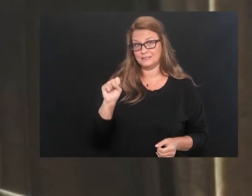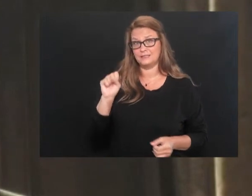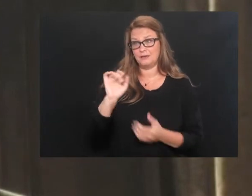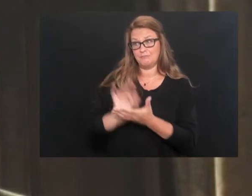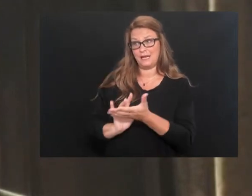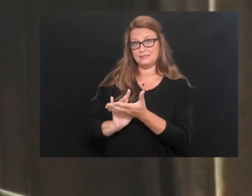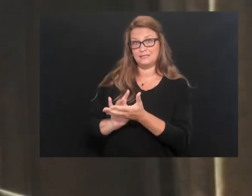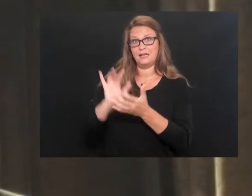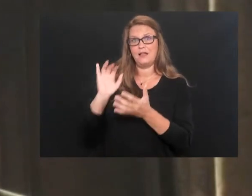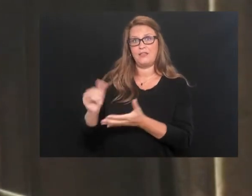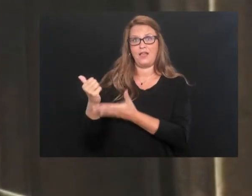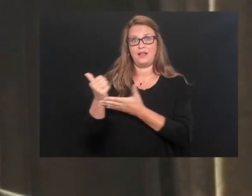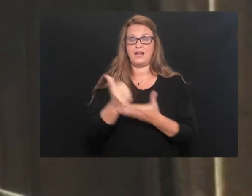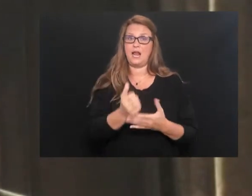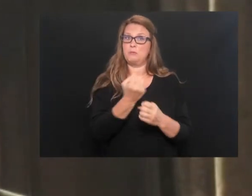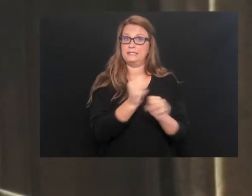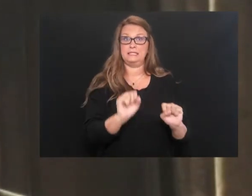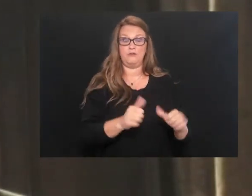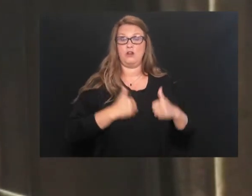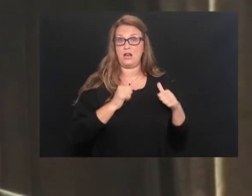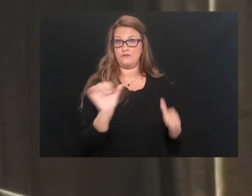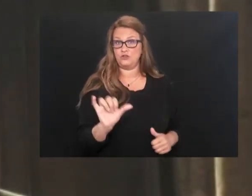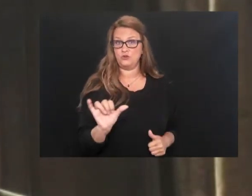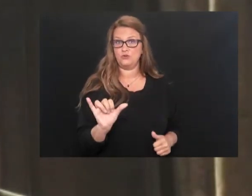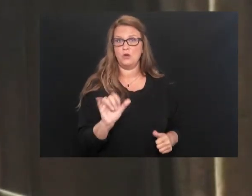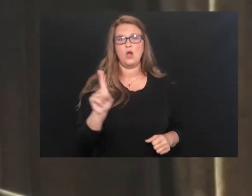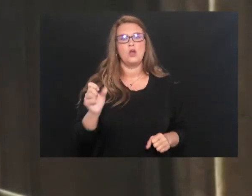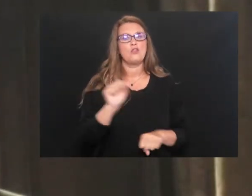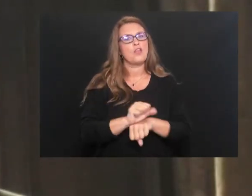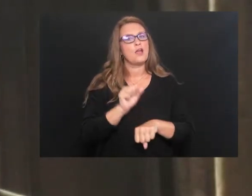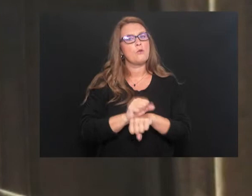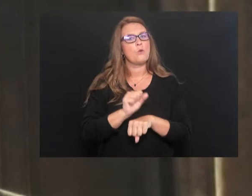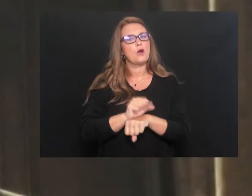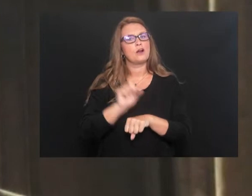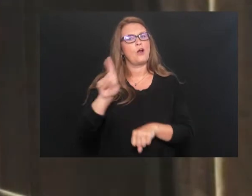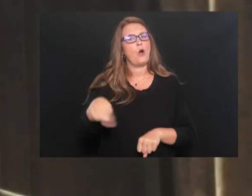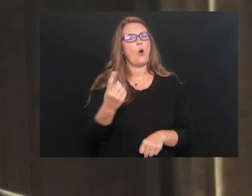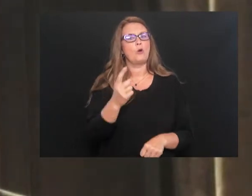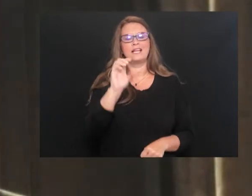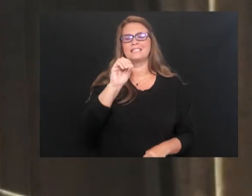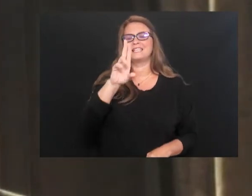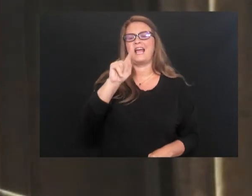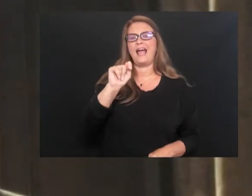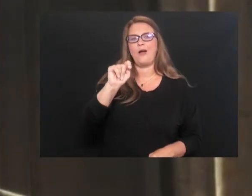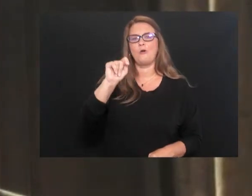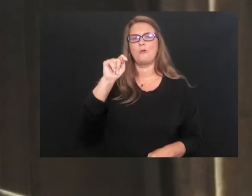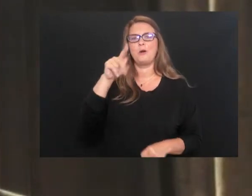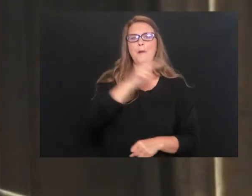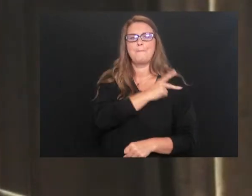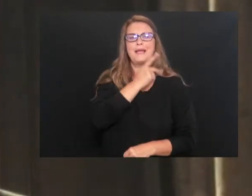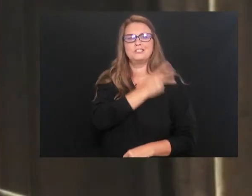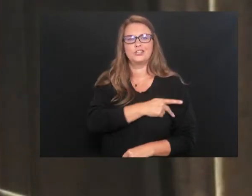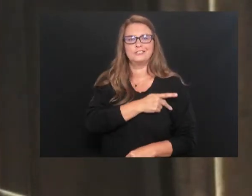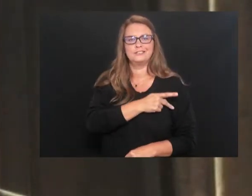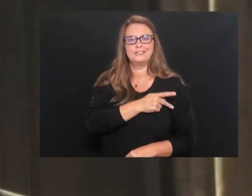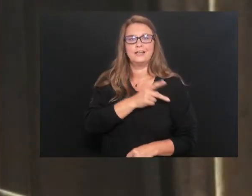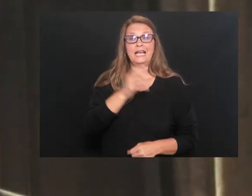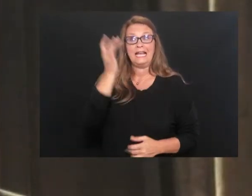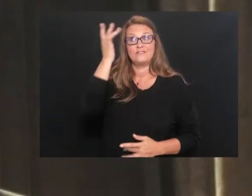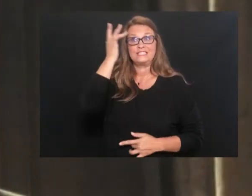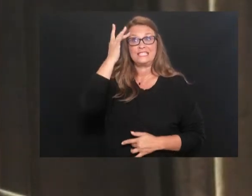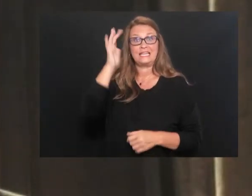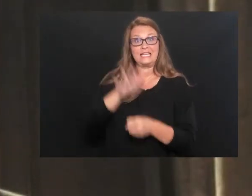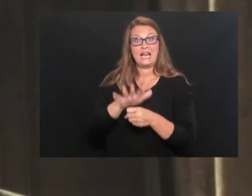and those can be life-saving, and they work only as outpatients as opposed to people that get sick enough to go to the